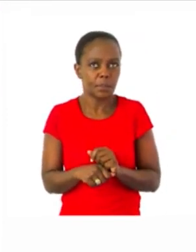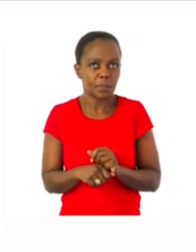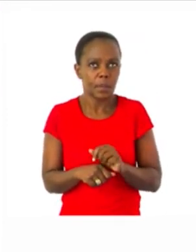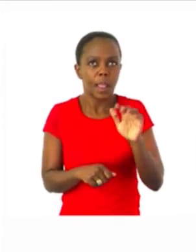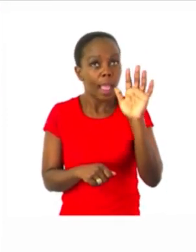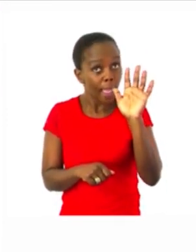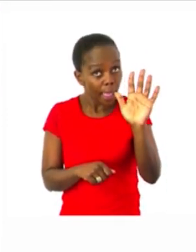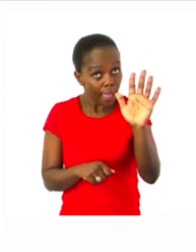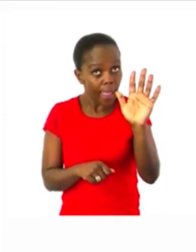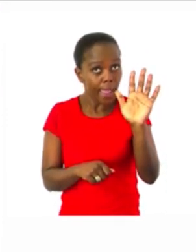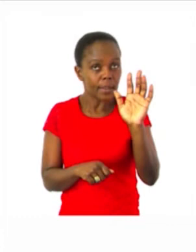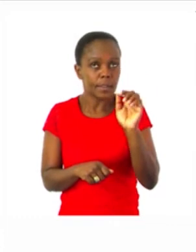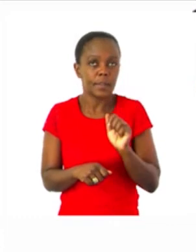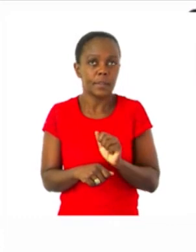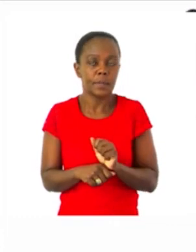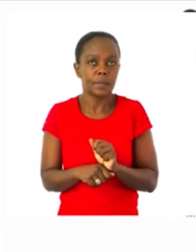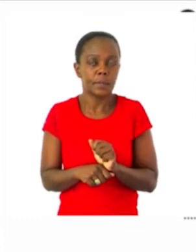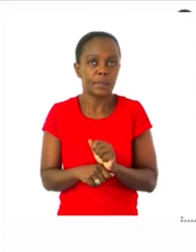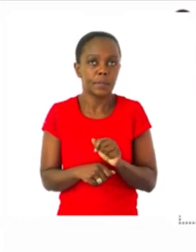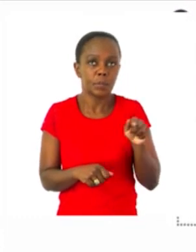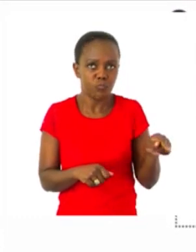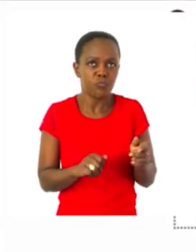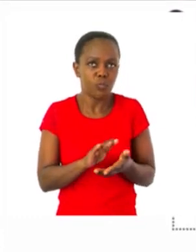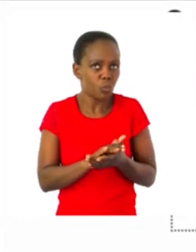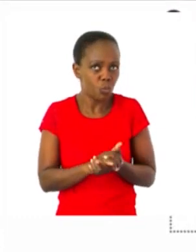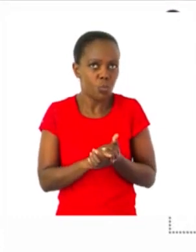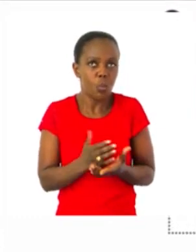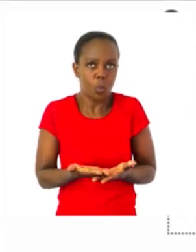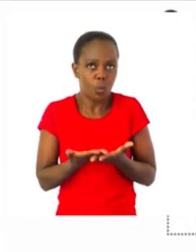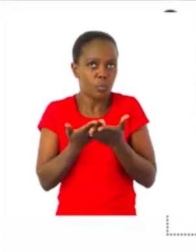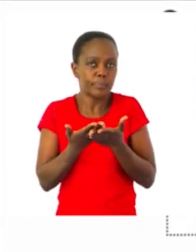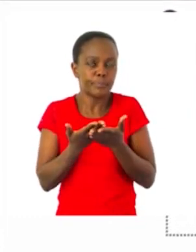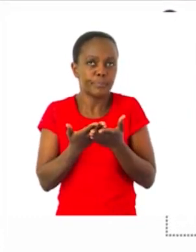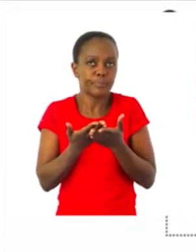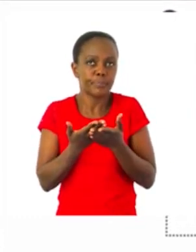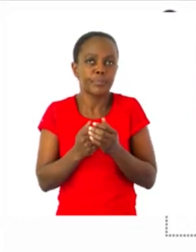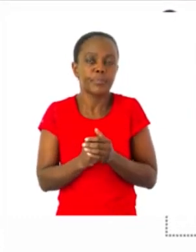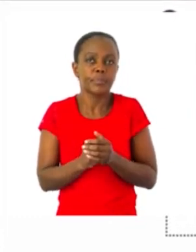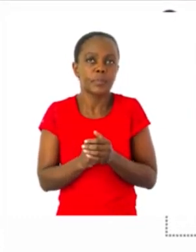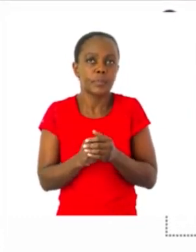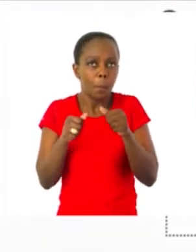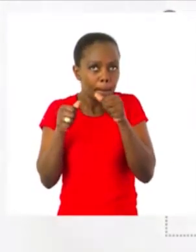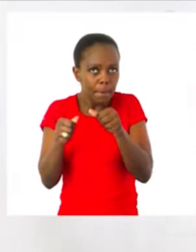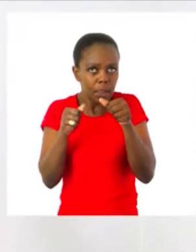Hand. Yes, it is a hand. My friend here is going to help me spell the word hand.